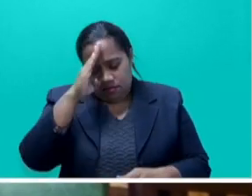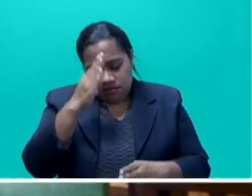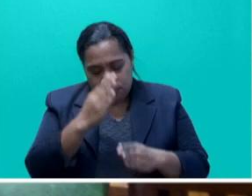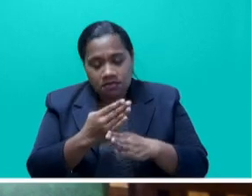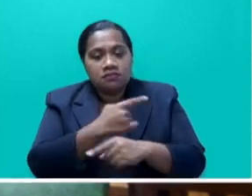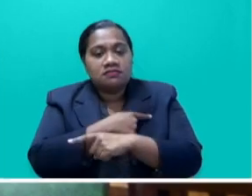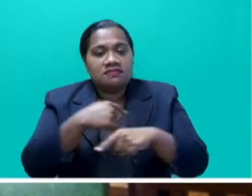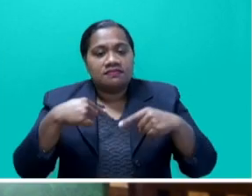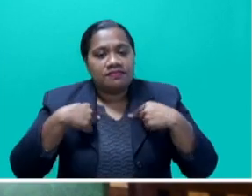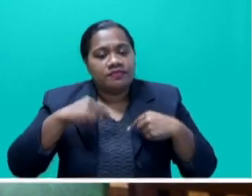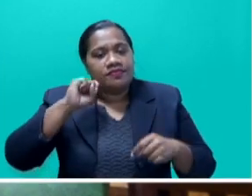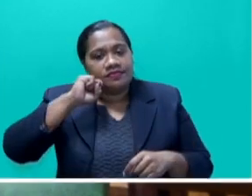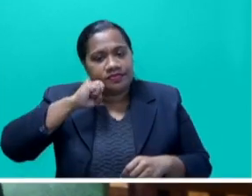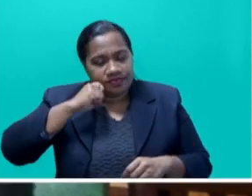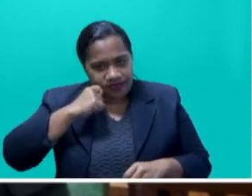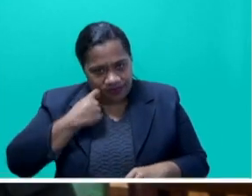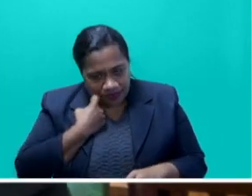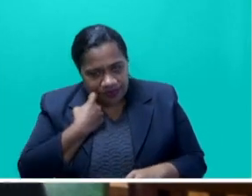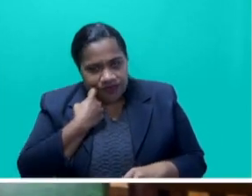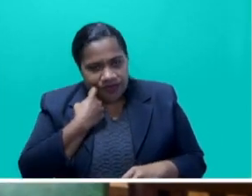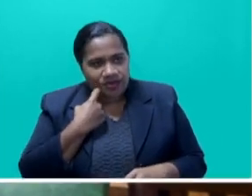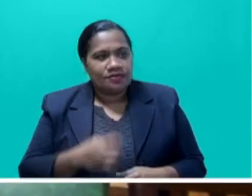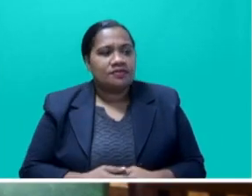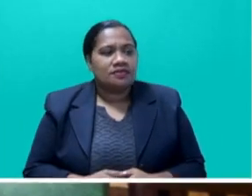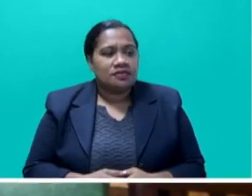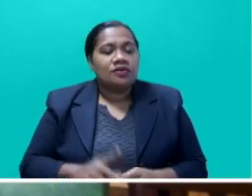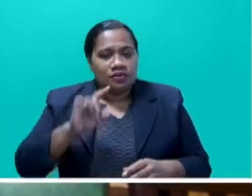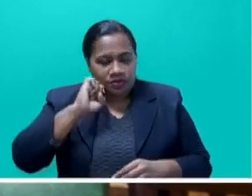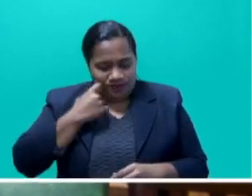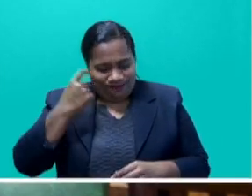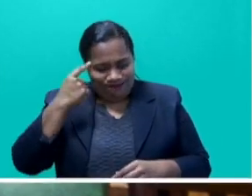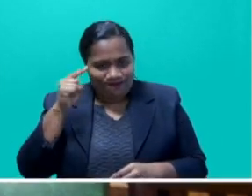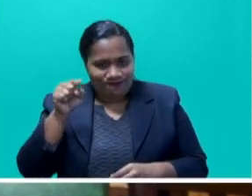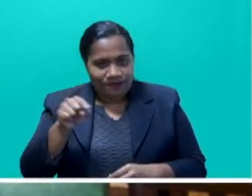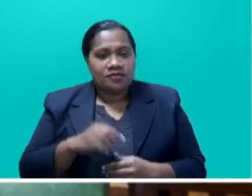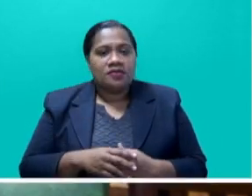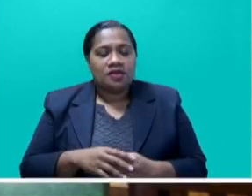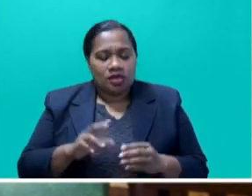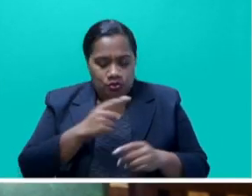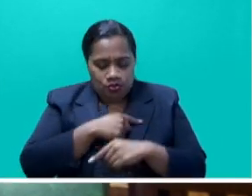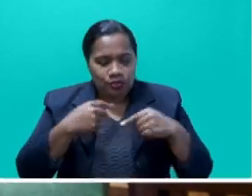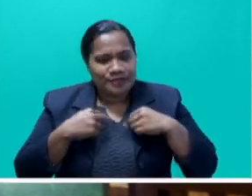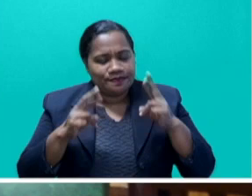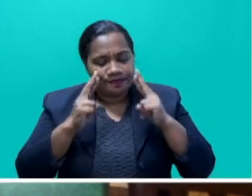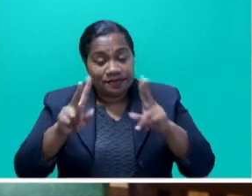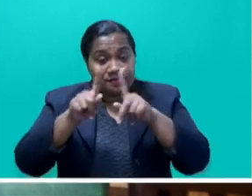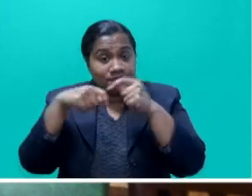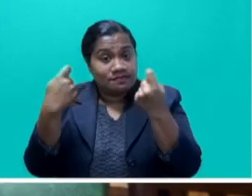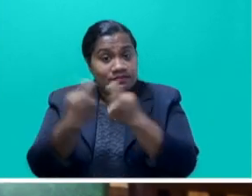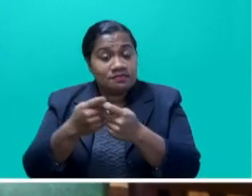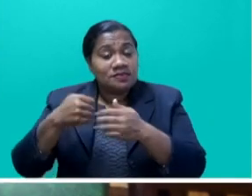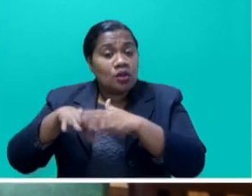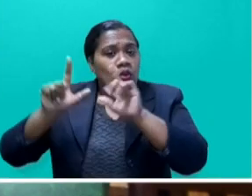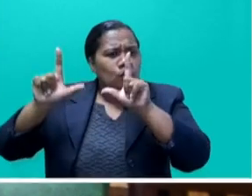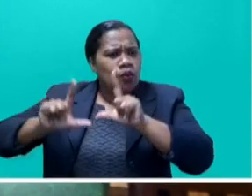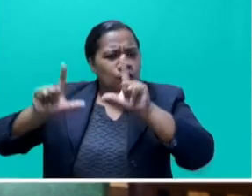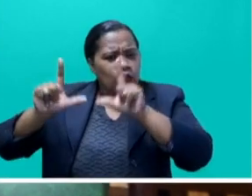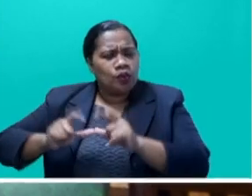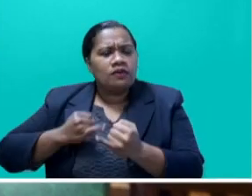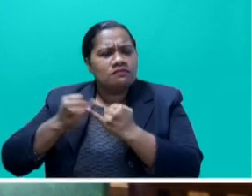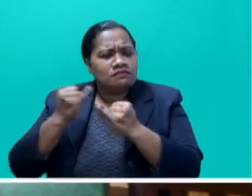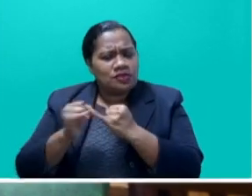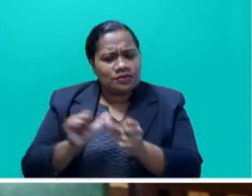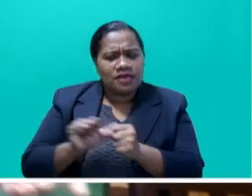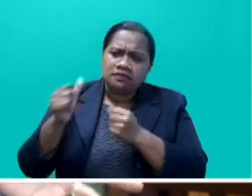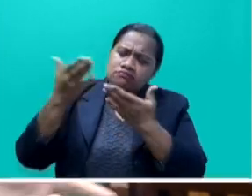will be patriotic. We want the team. We wish our team in Tokyo all the very best, bring back the gold.